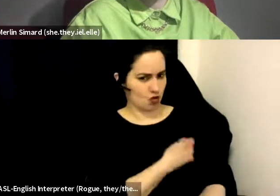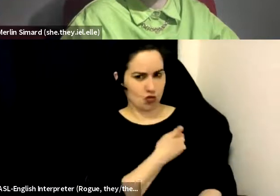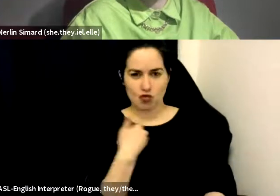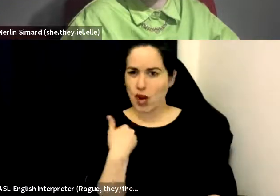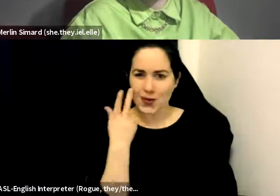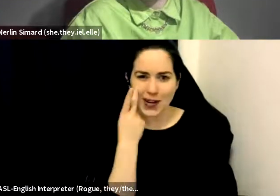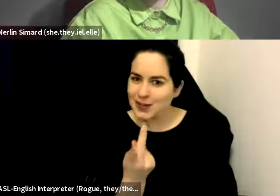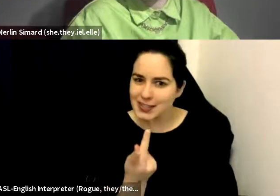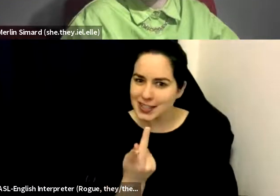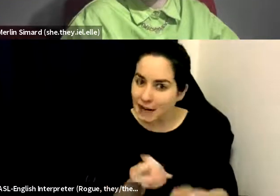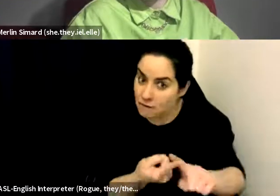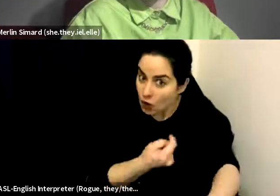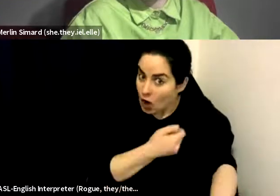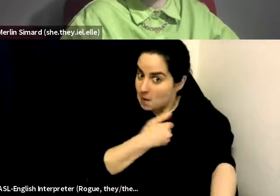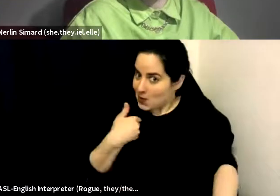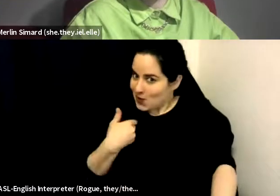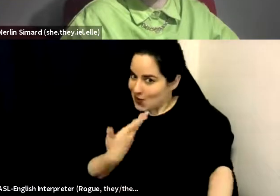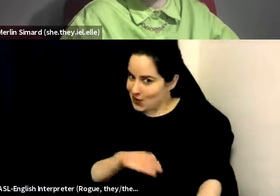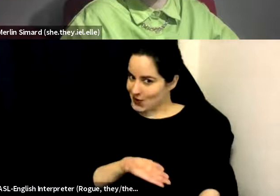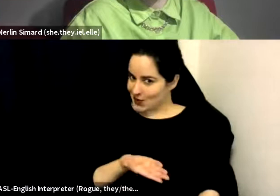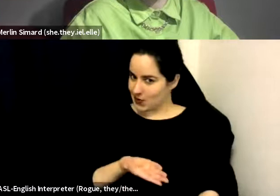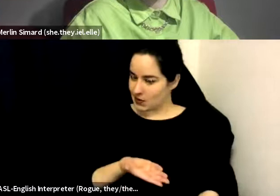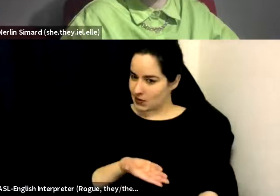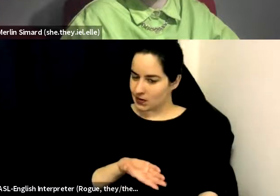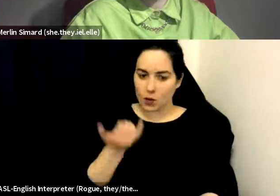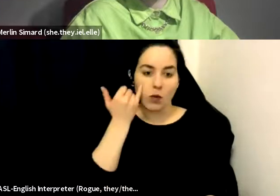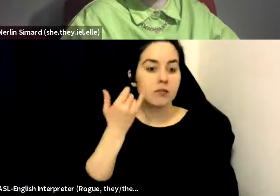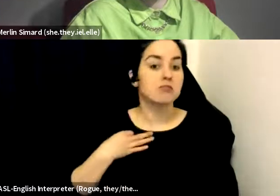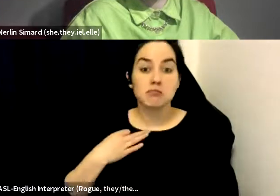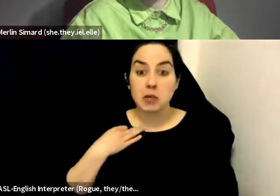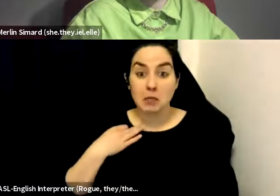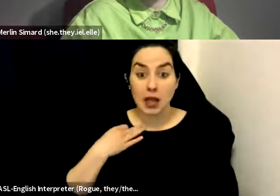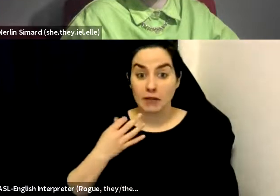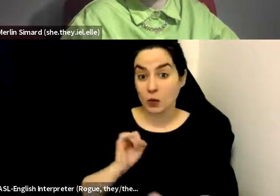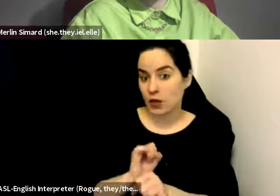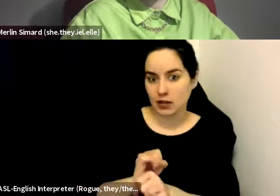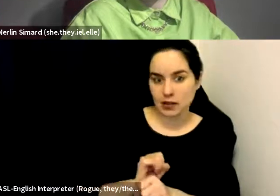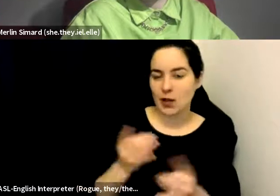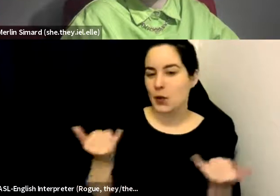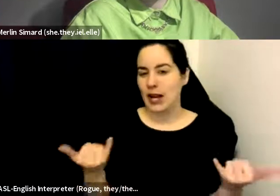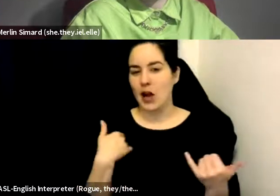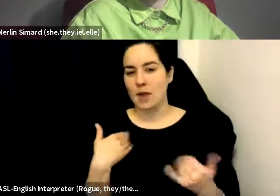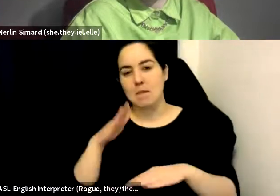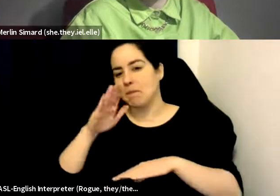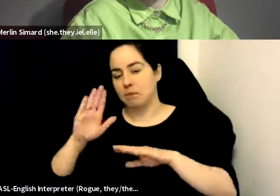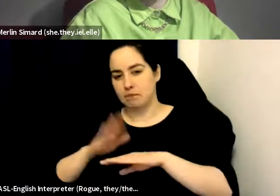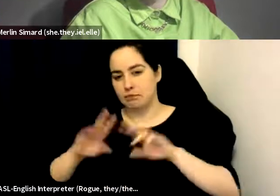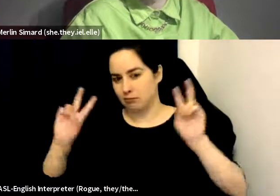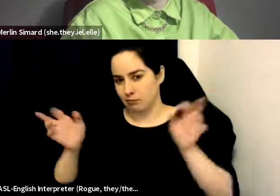mean, if I'm applying for a job, and like, you know, I'm on the fringes right now, so I'm not really applying yet. I'm getting there.